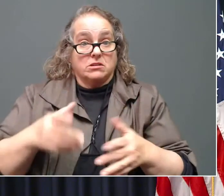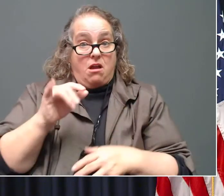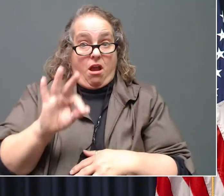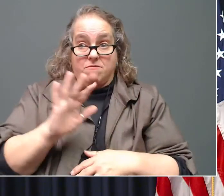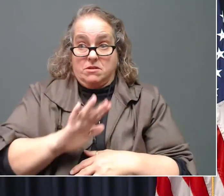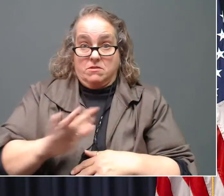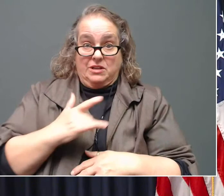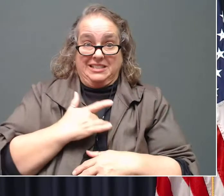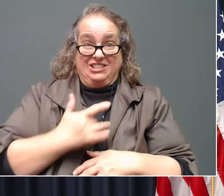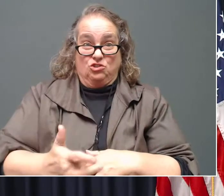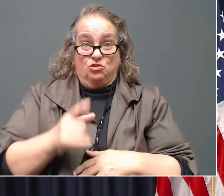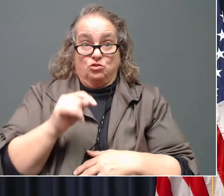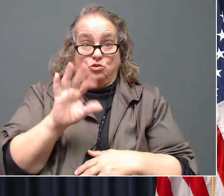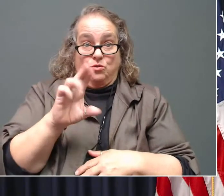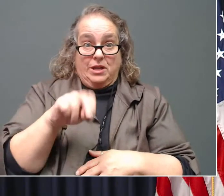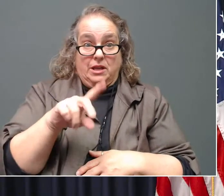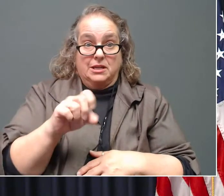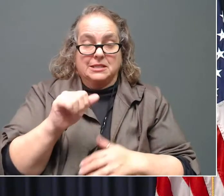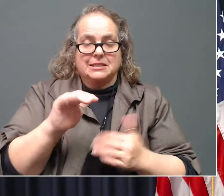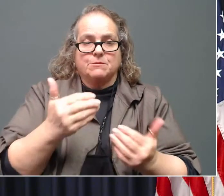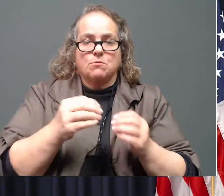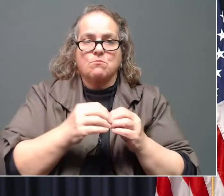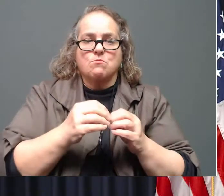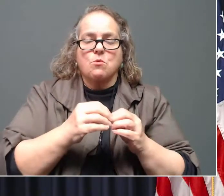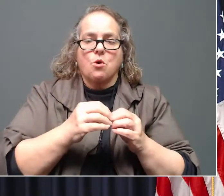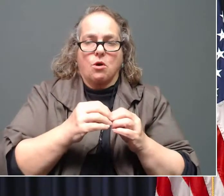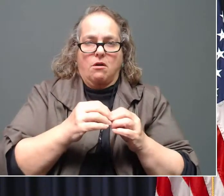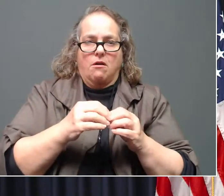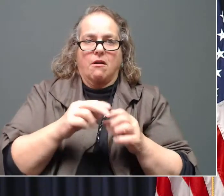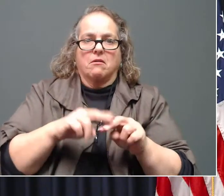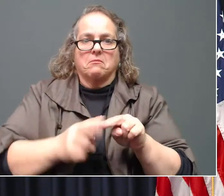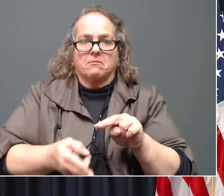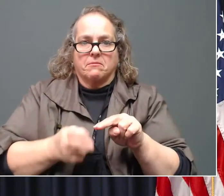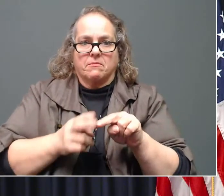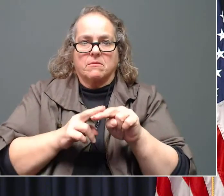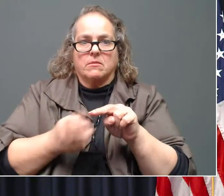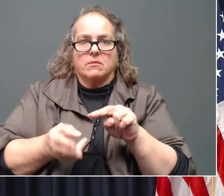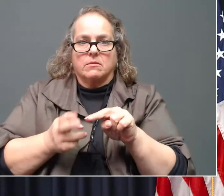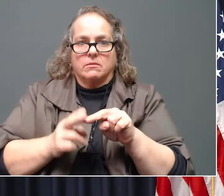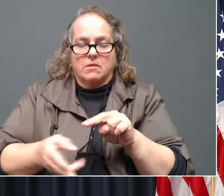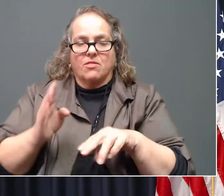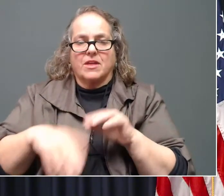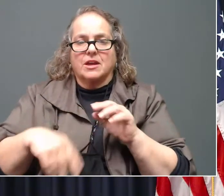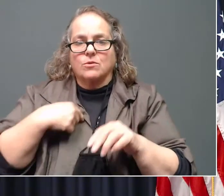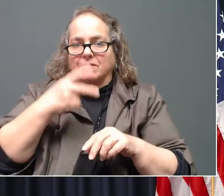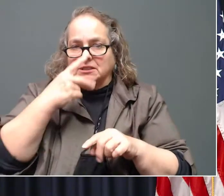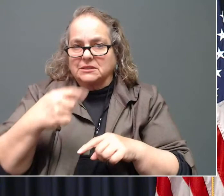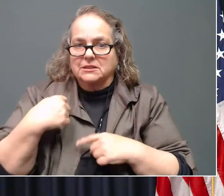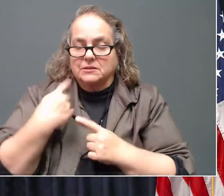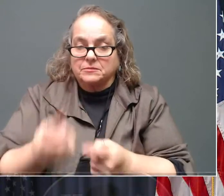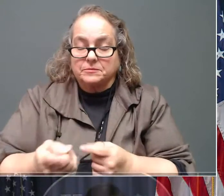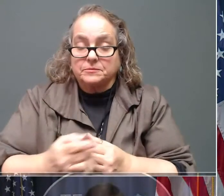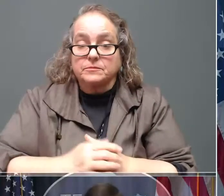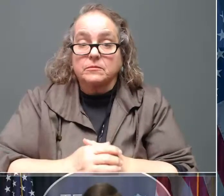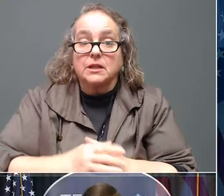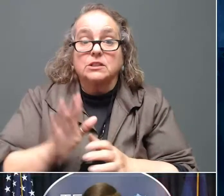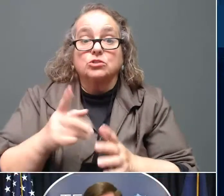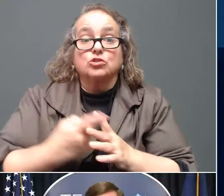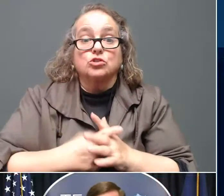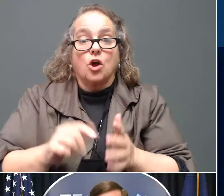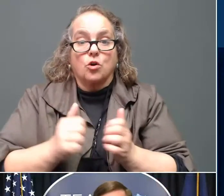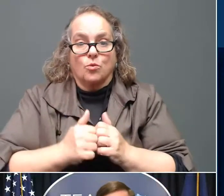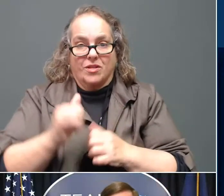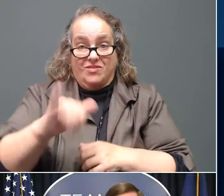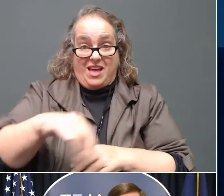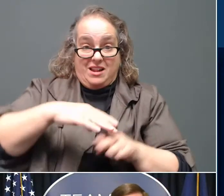direction from the trend itself than we have seen in the course of this pandemic. Let's start with our stair-stepper